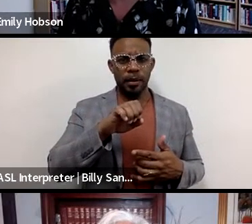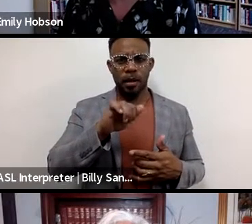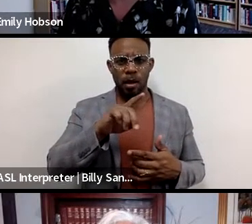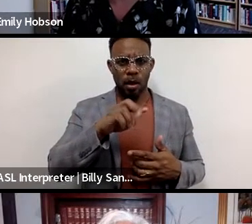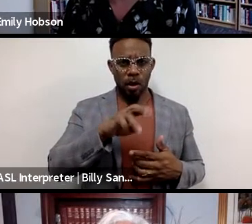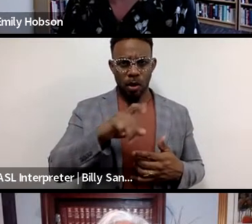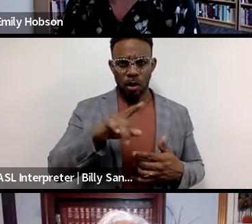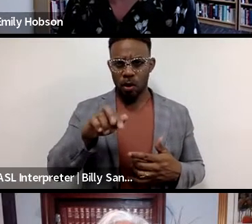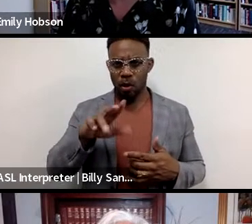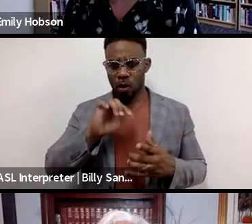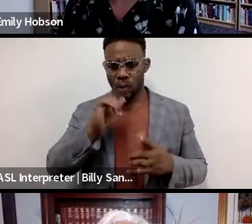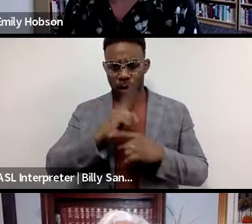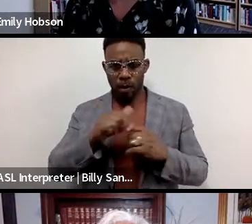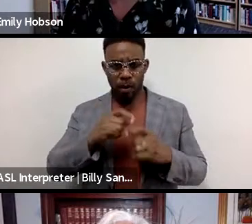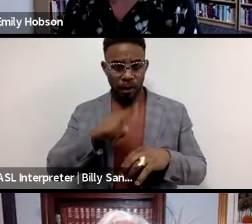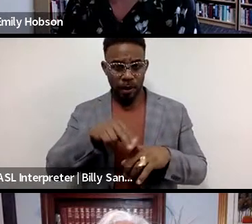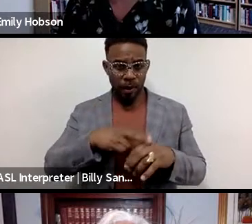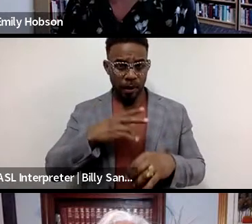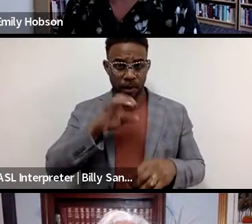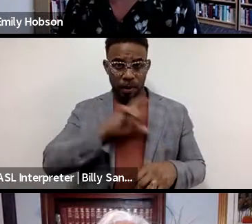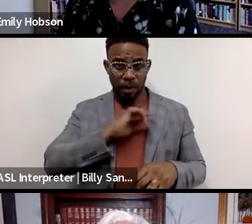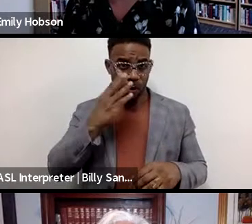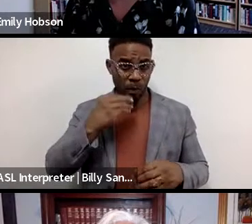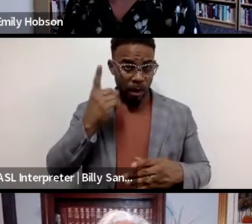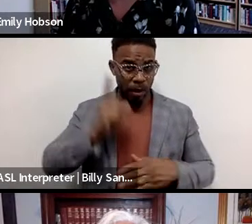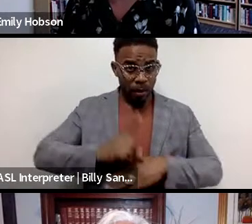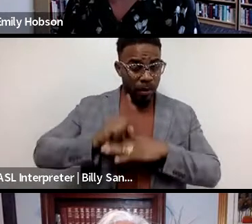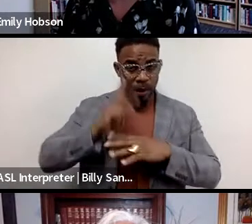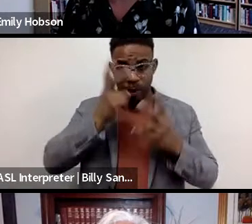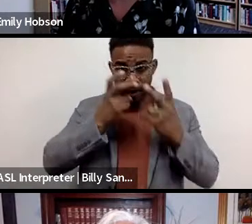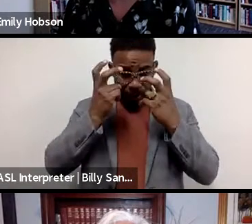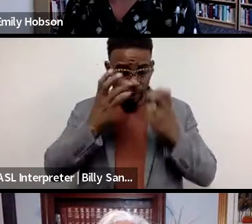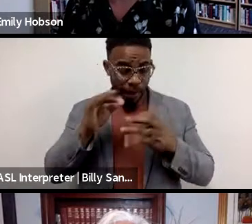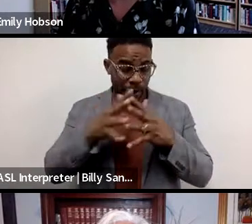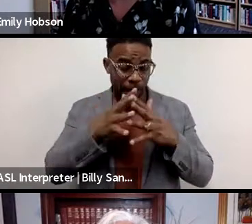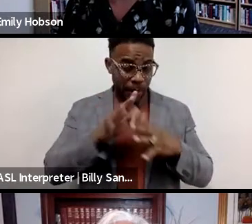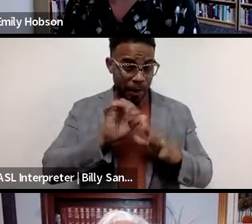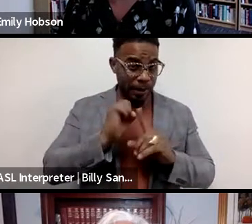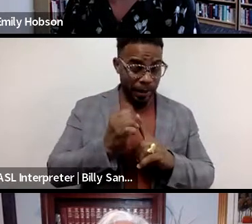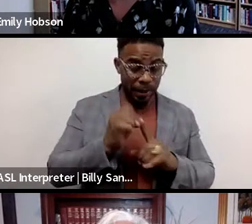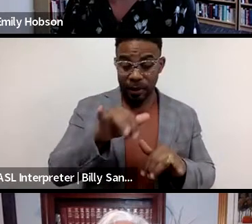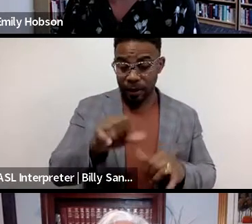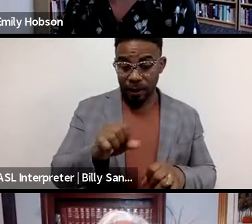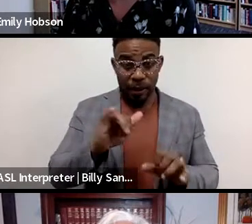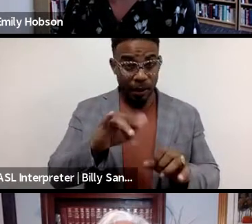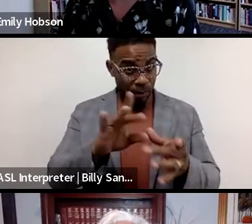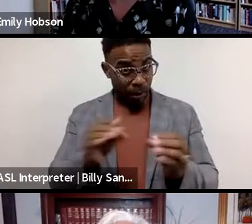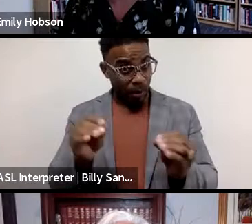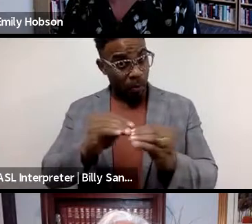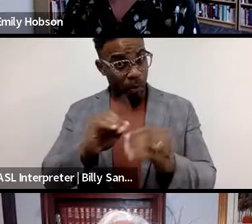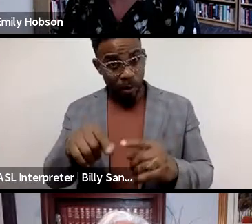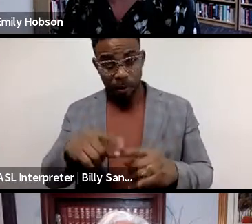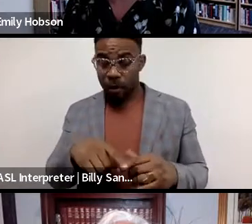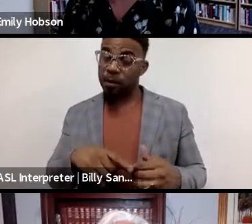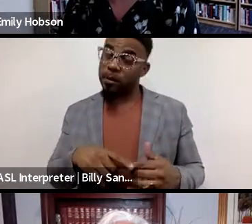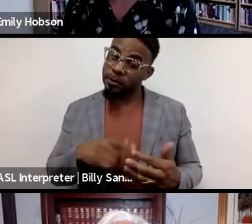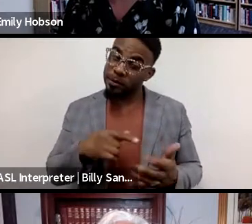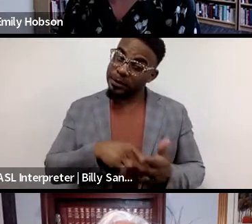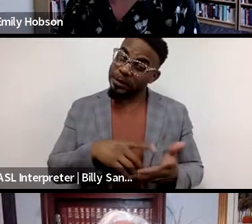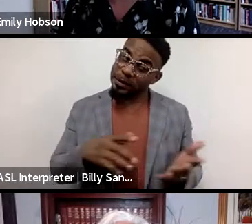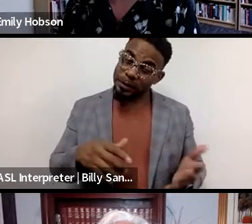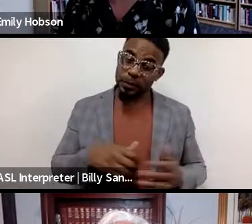the nature of the police, white supremacy, and capitalism, and American society. Can you say more about